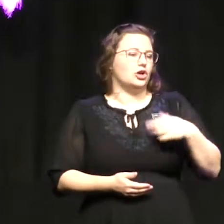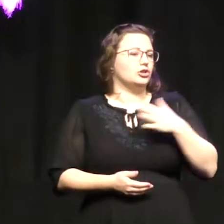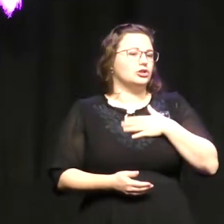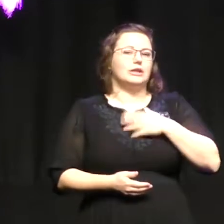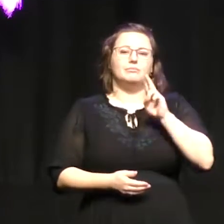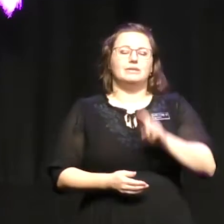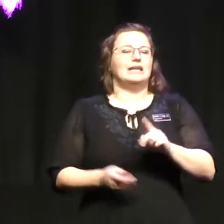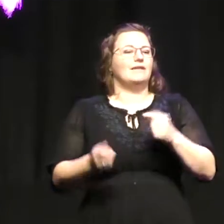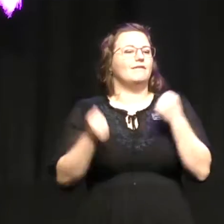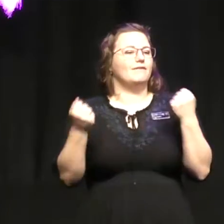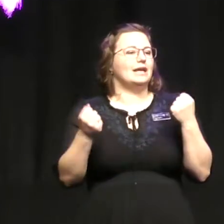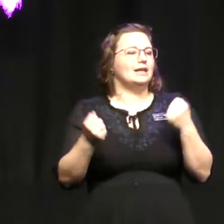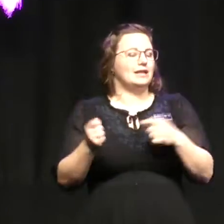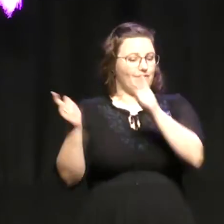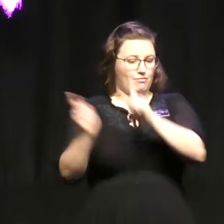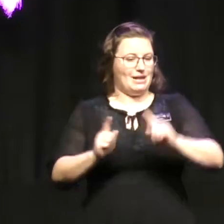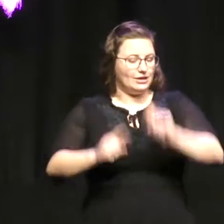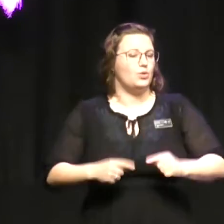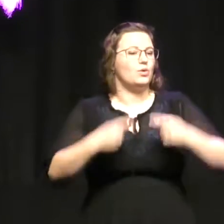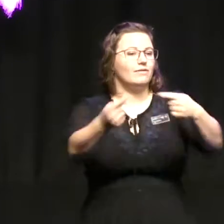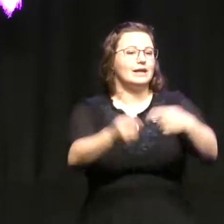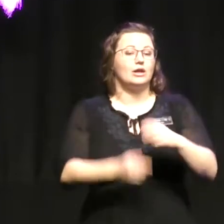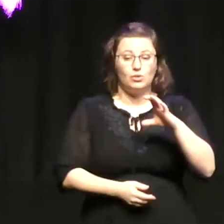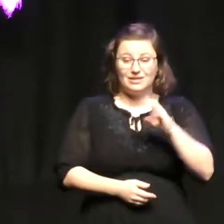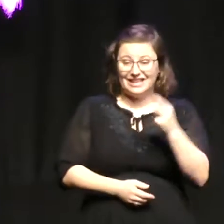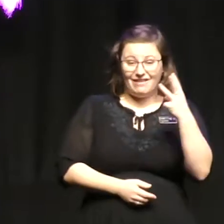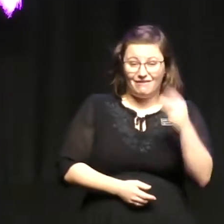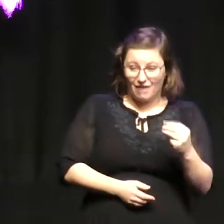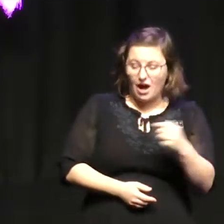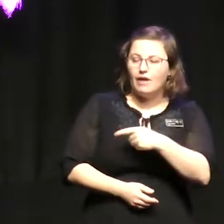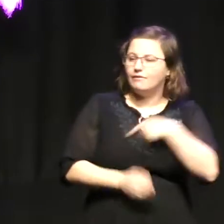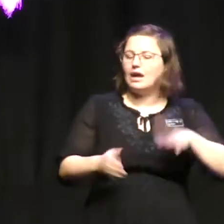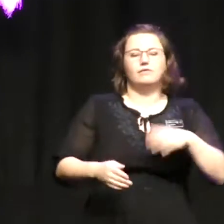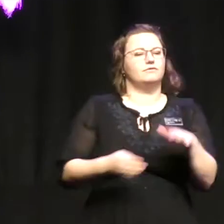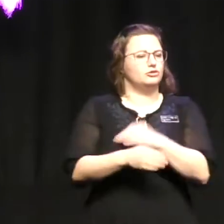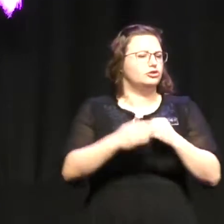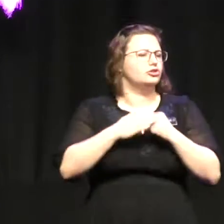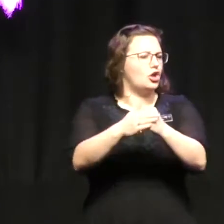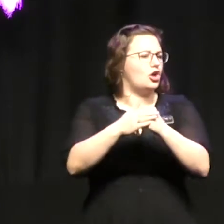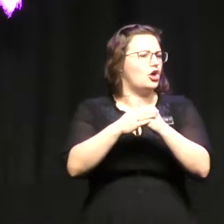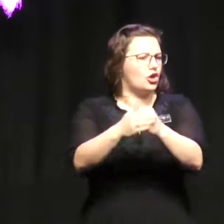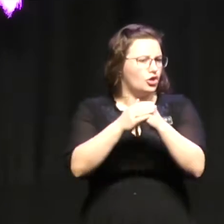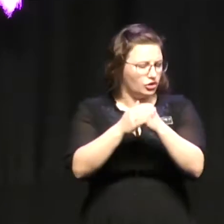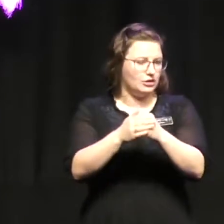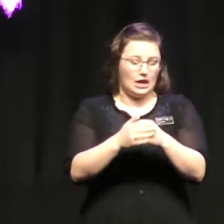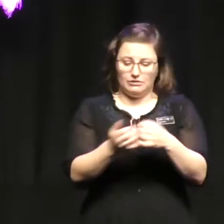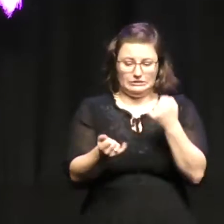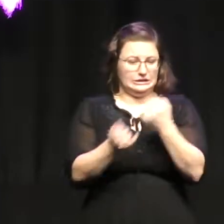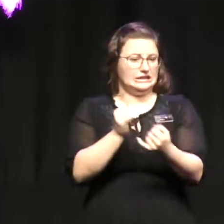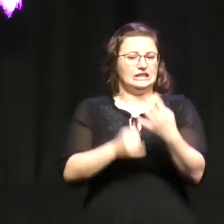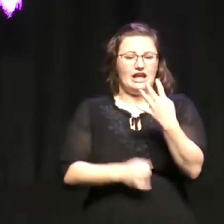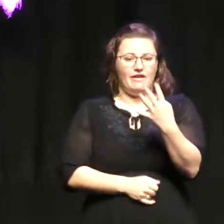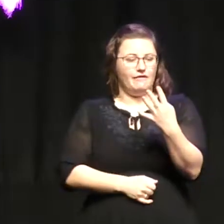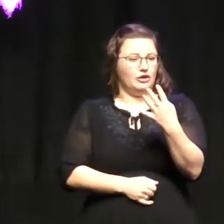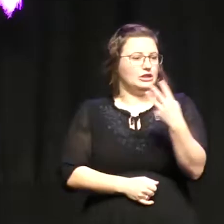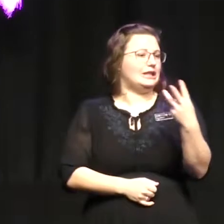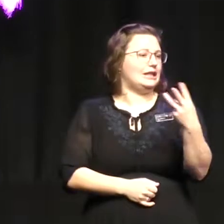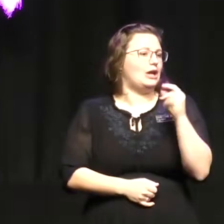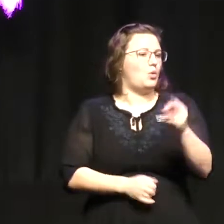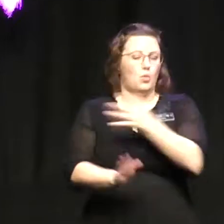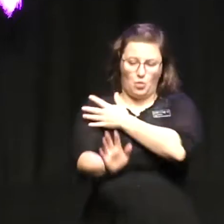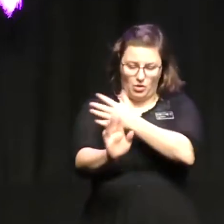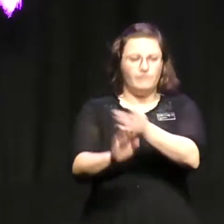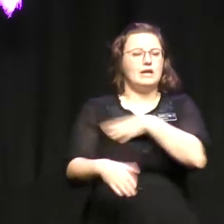human development. And SEWA has been fully in support of that for the last 43